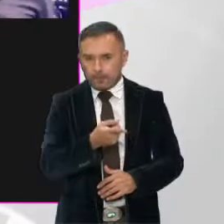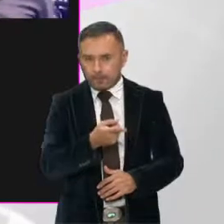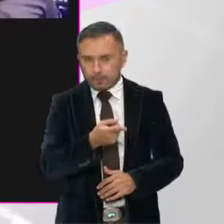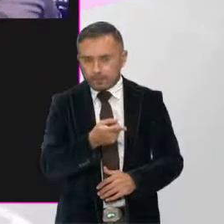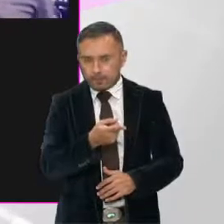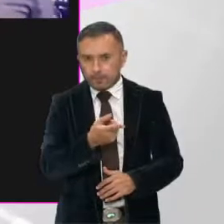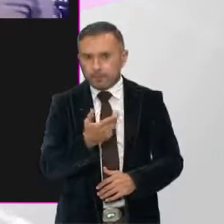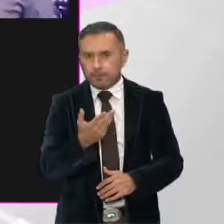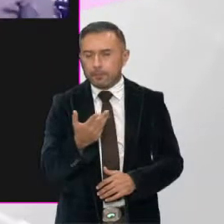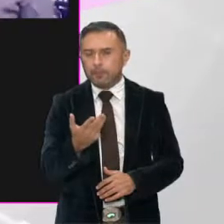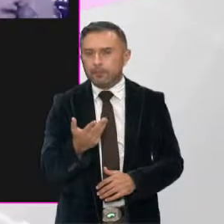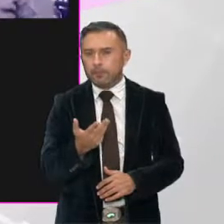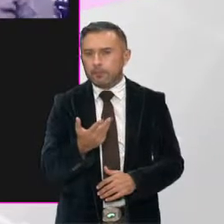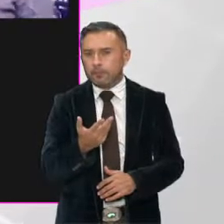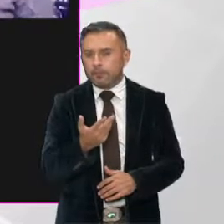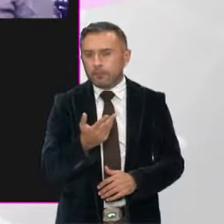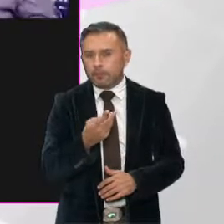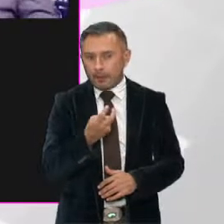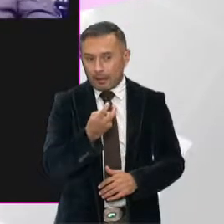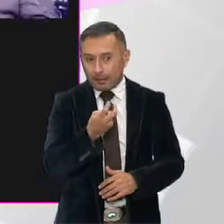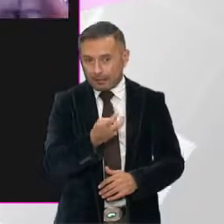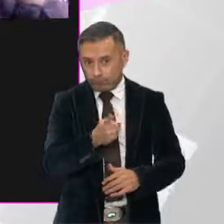much.